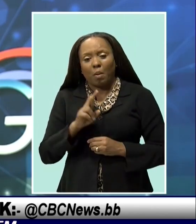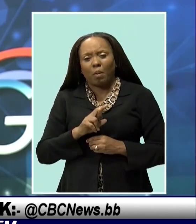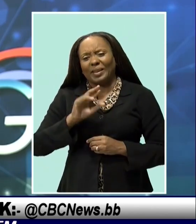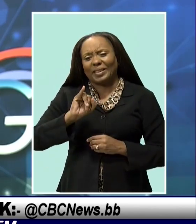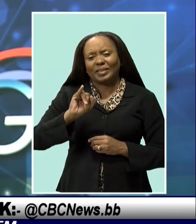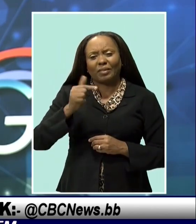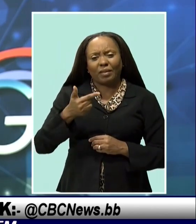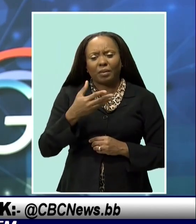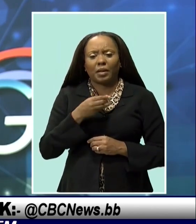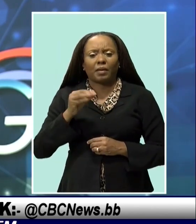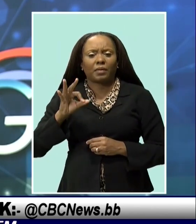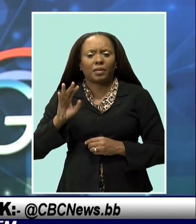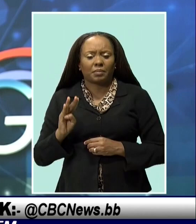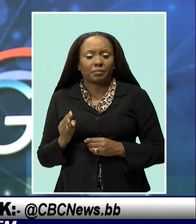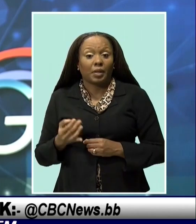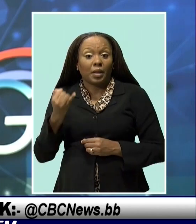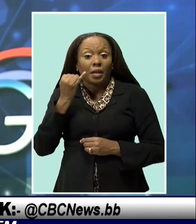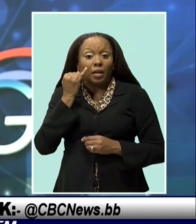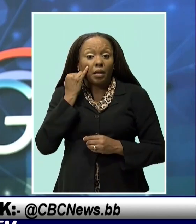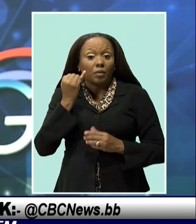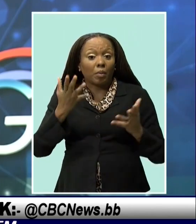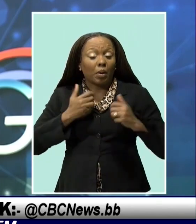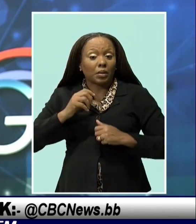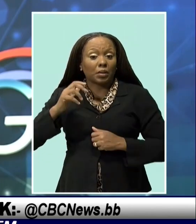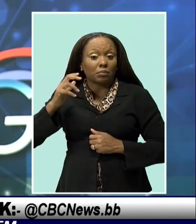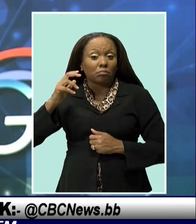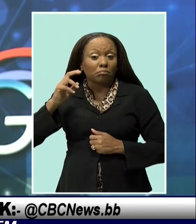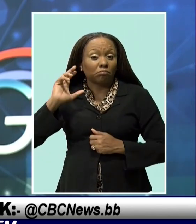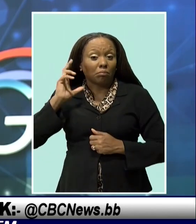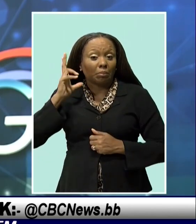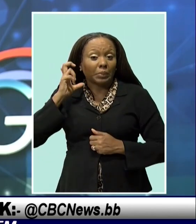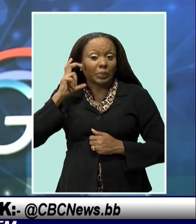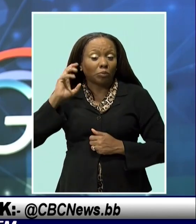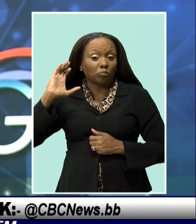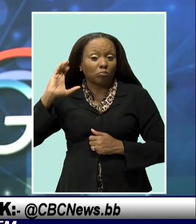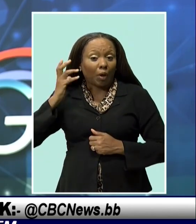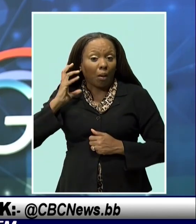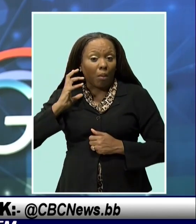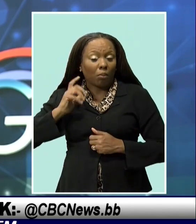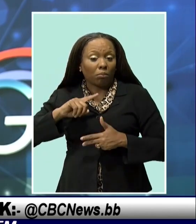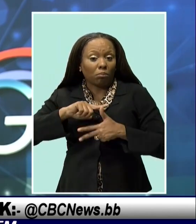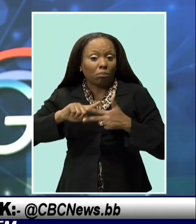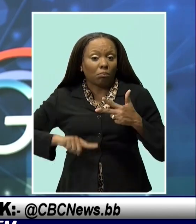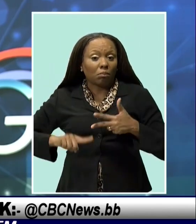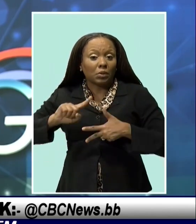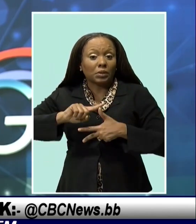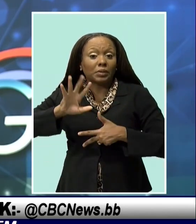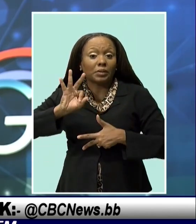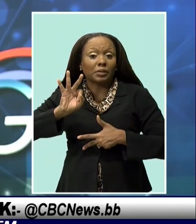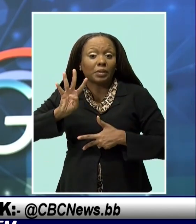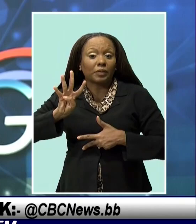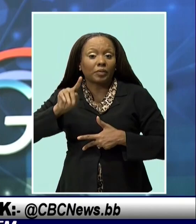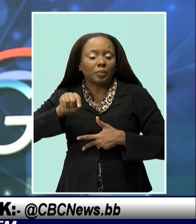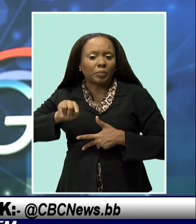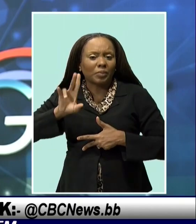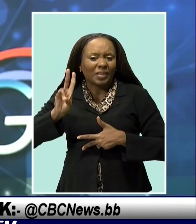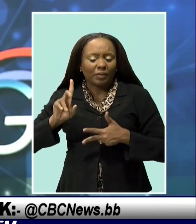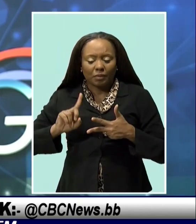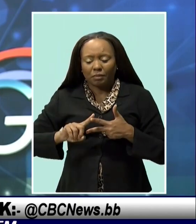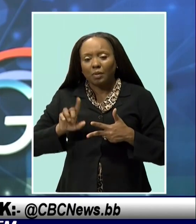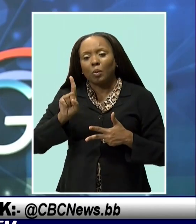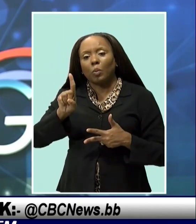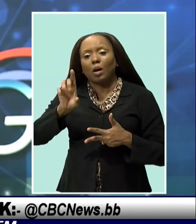We're on Instagram at CBC News Barbados and Facebook at cbcnews.bb, as well as our radio